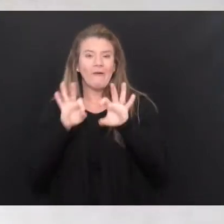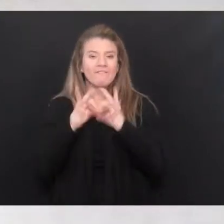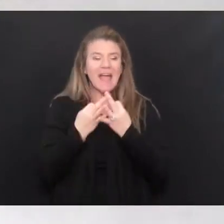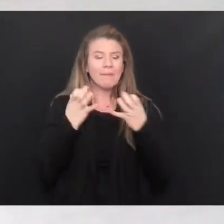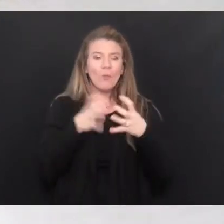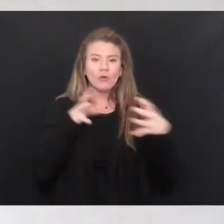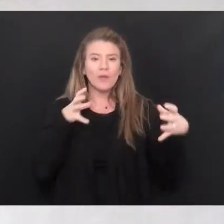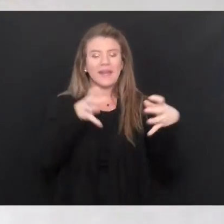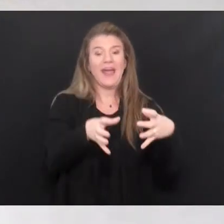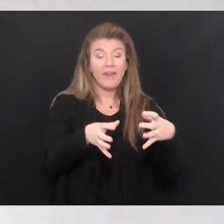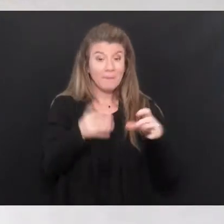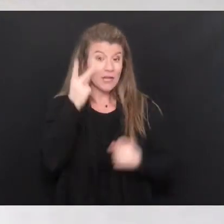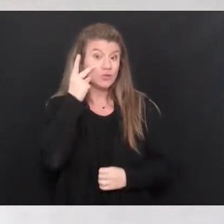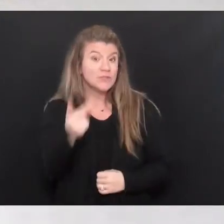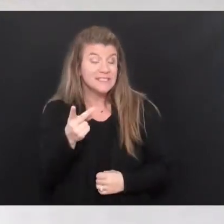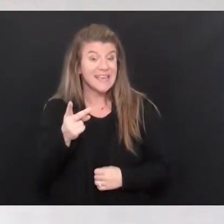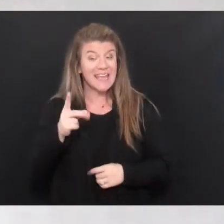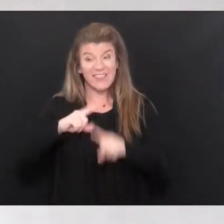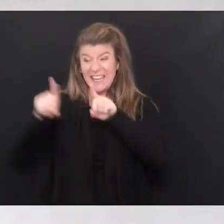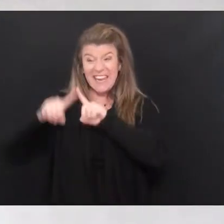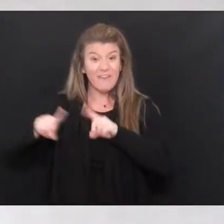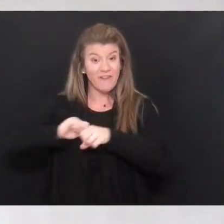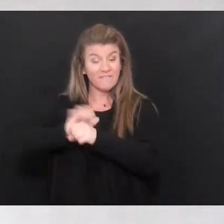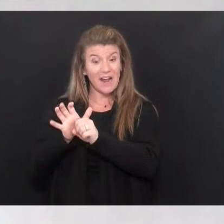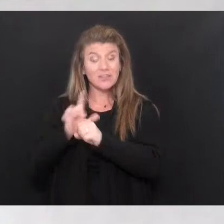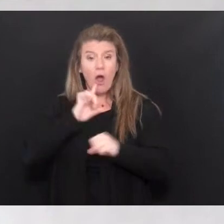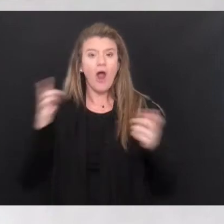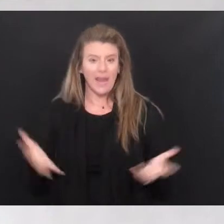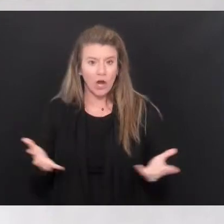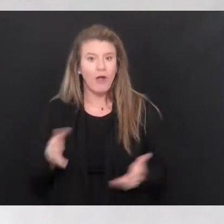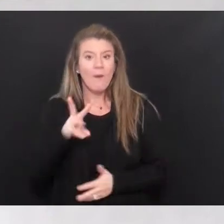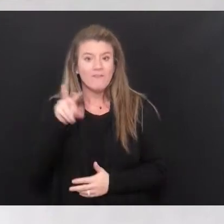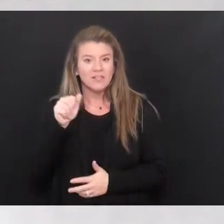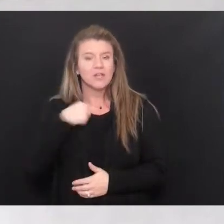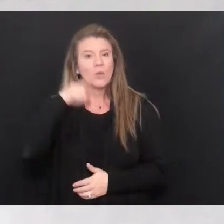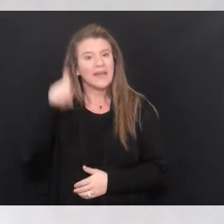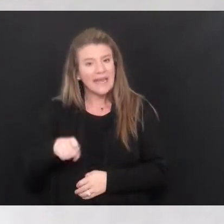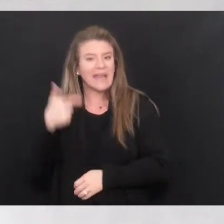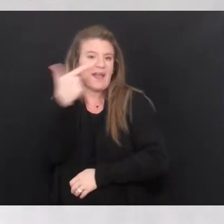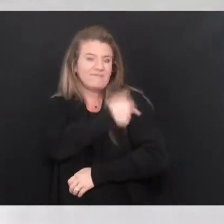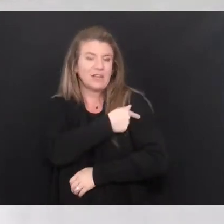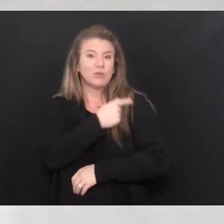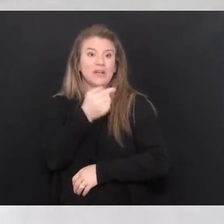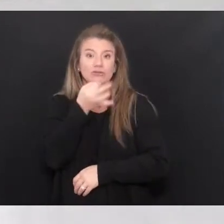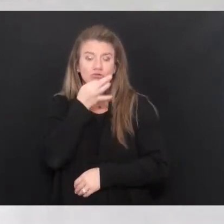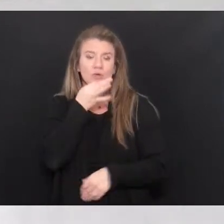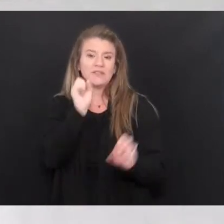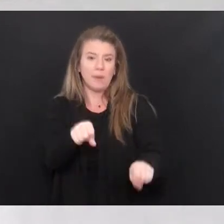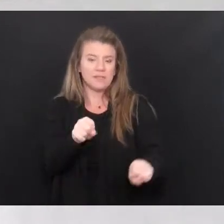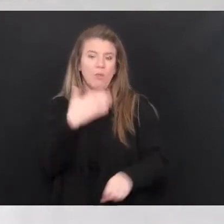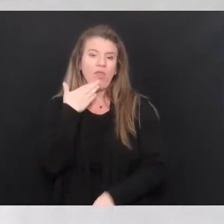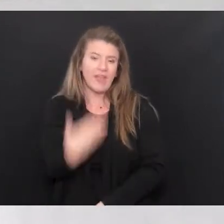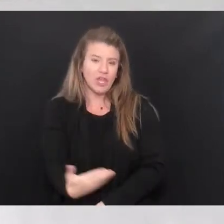But as you see, the variants are here in West Virginia, and we need to get vaccinated as quickly as possible. Thank you.